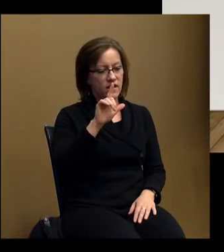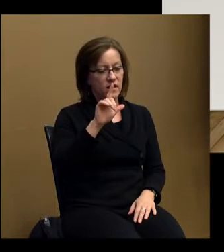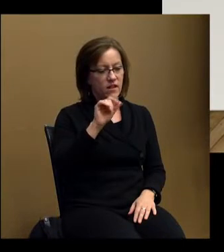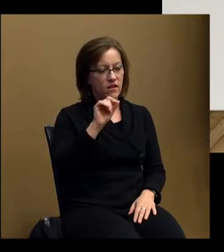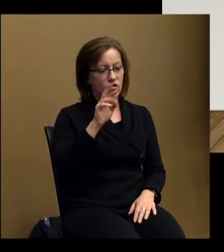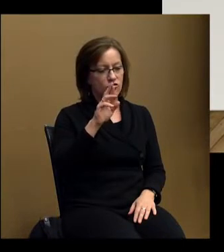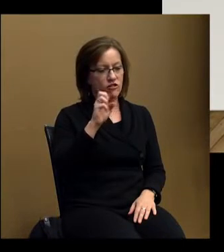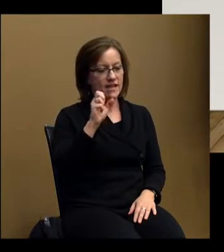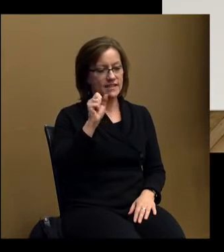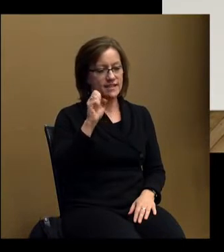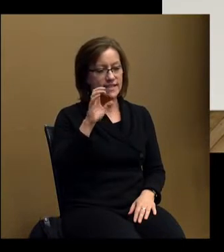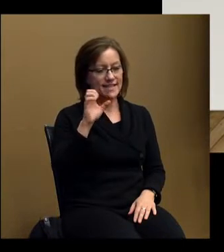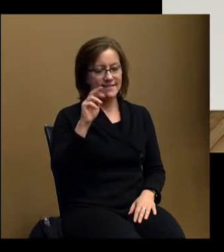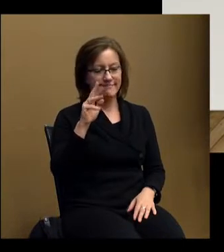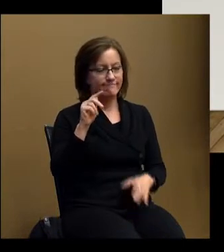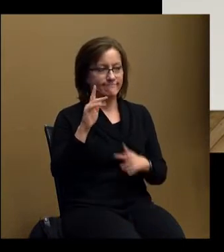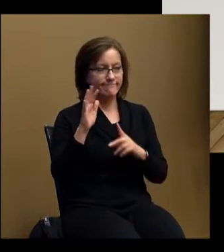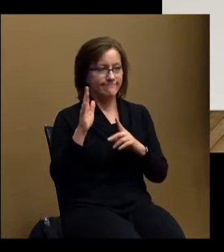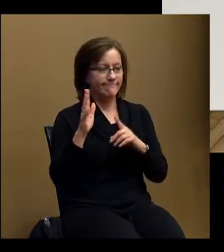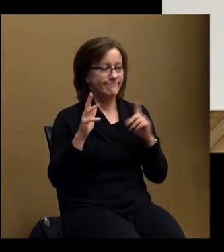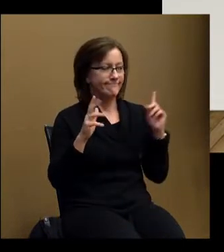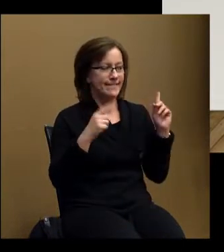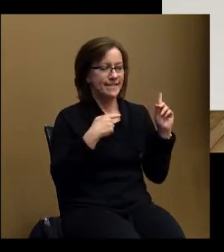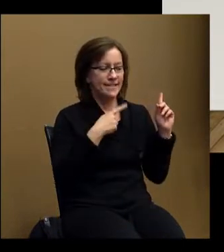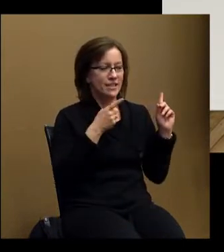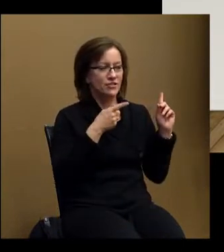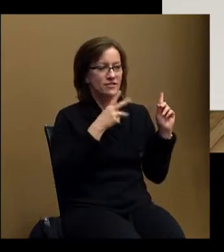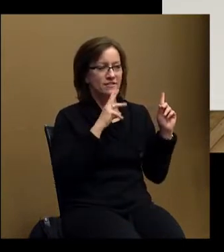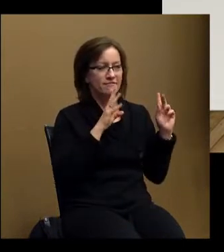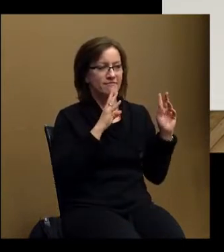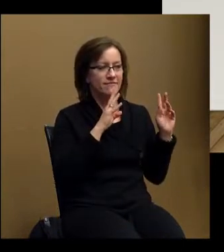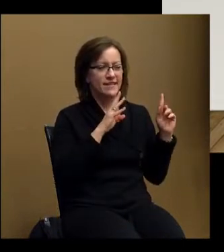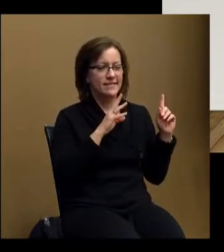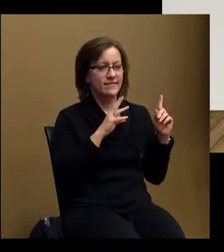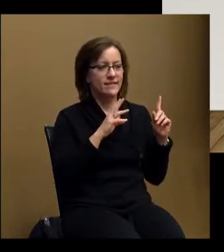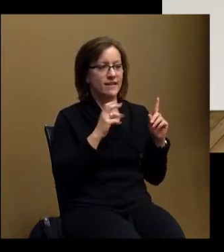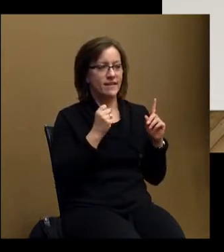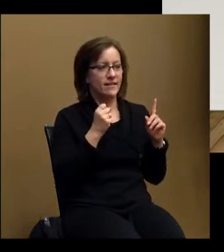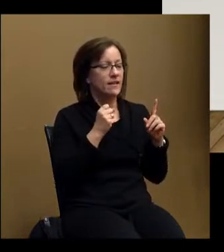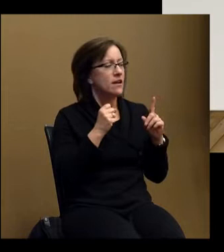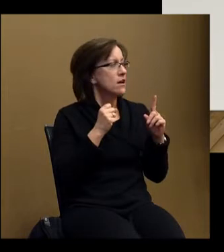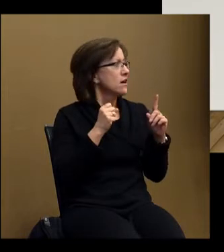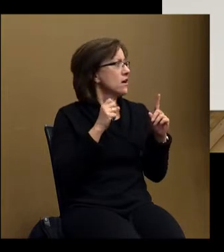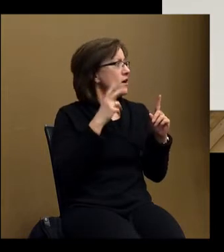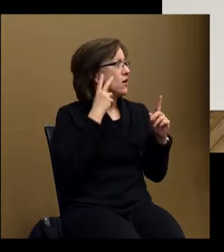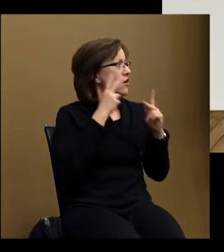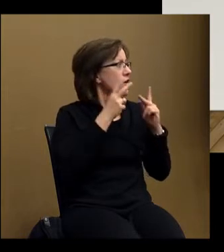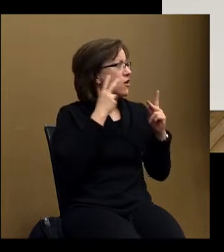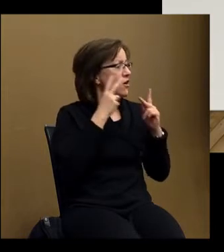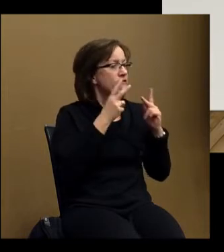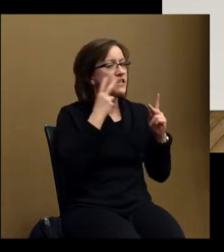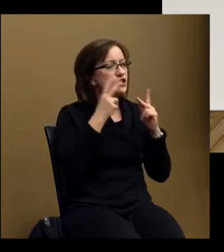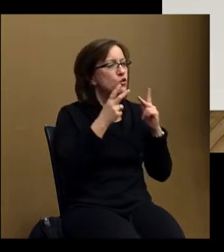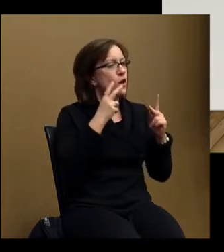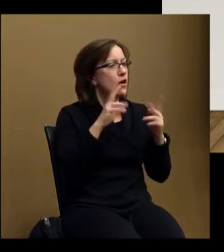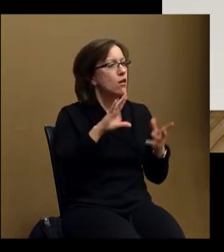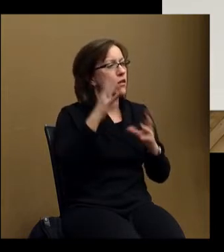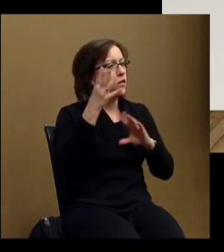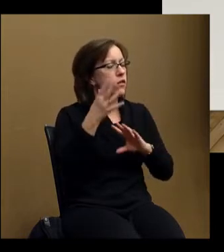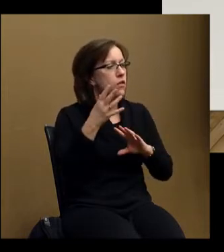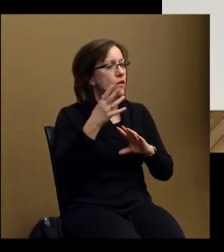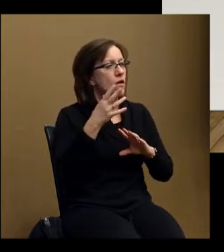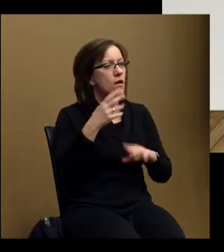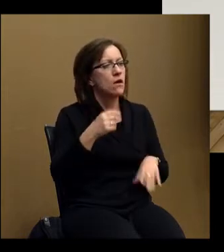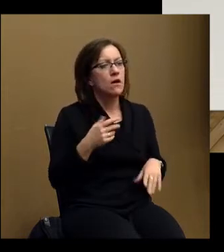also hyper and hypo for visual system dysfunction. Go ahead. So a child